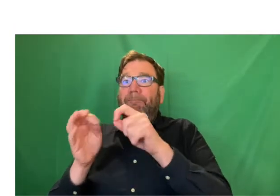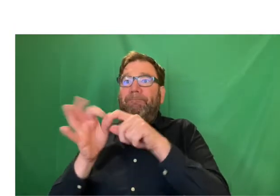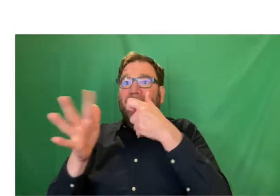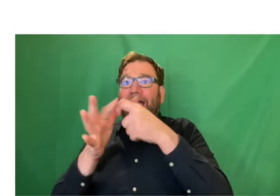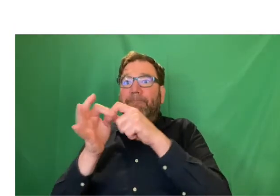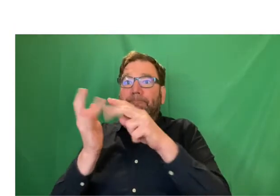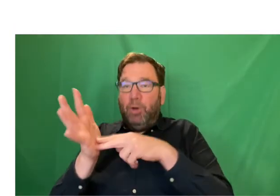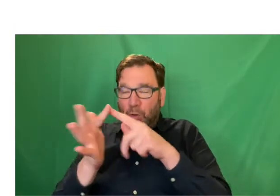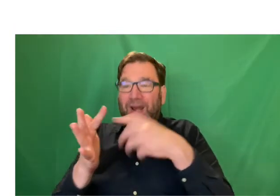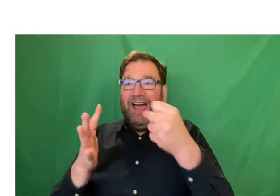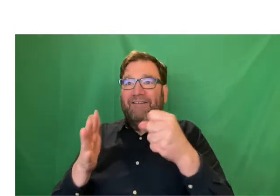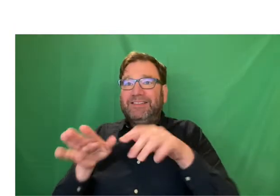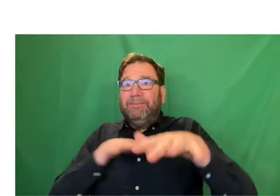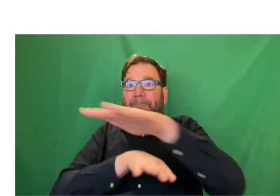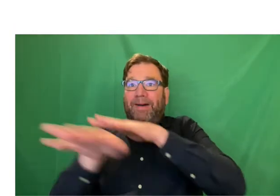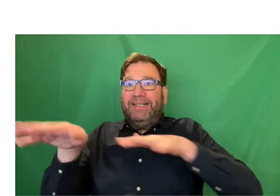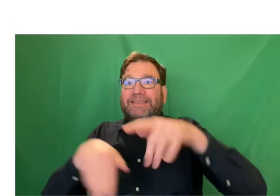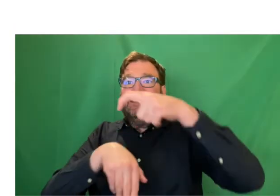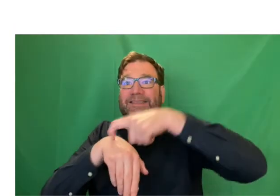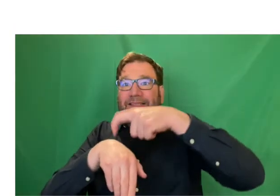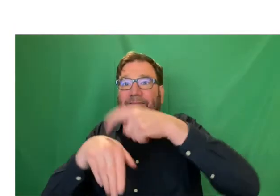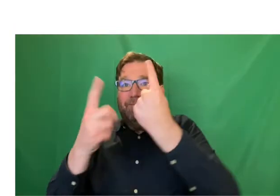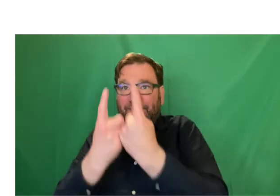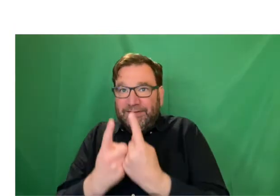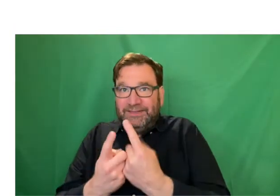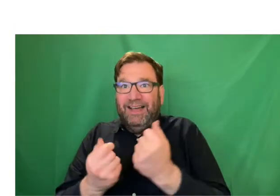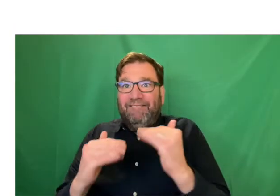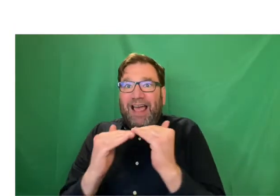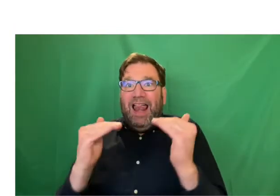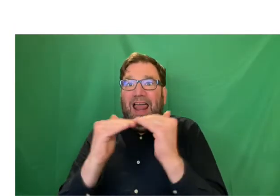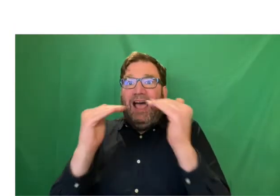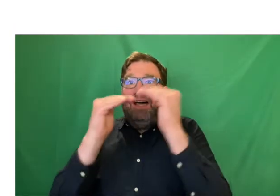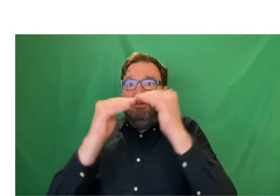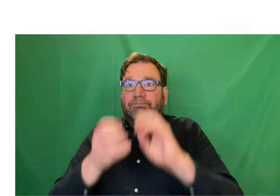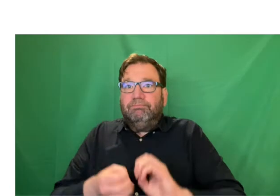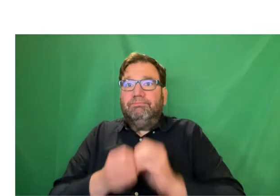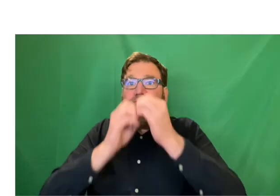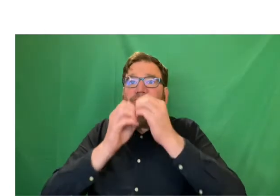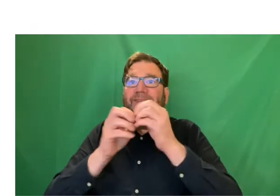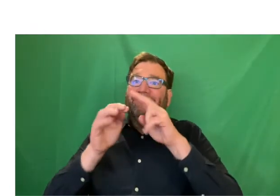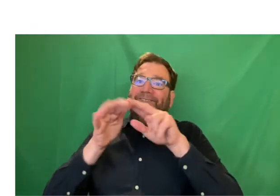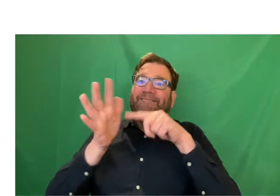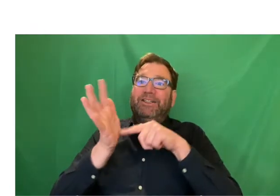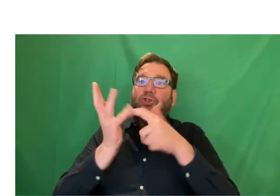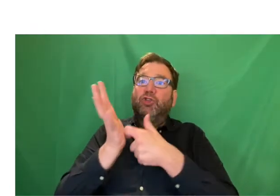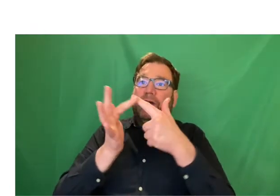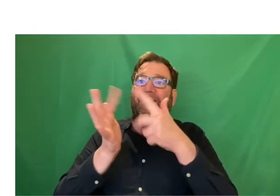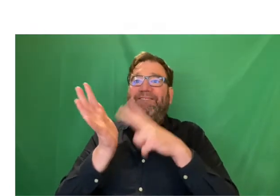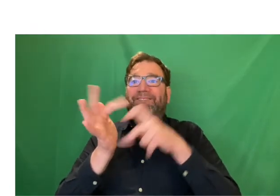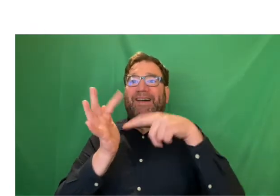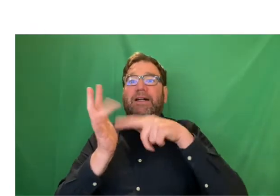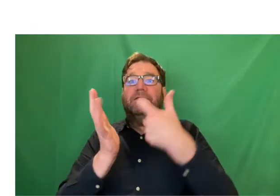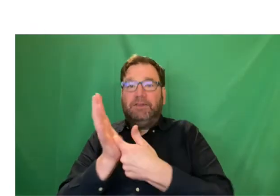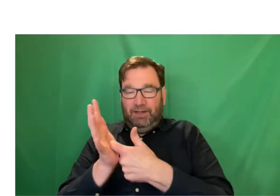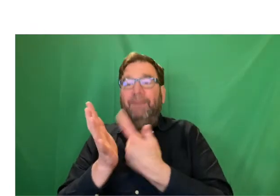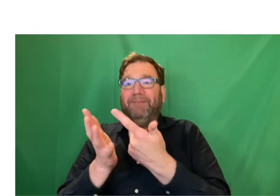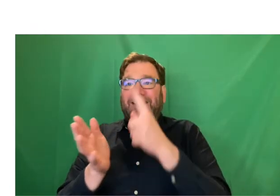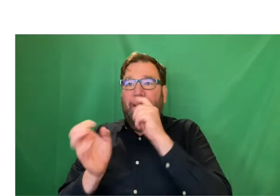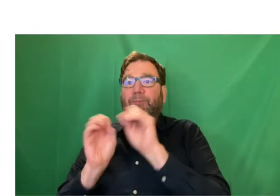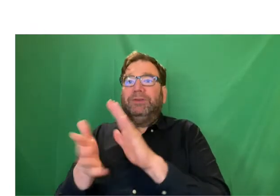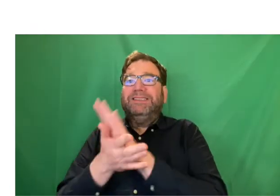spatio-temporal features. A classification layer on top of this feature vector generates the sign class probabilities.